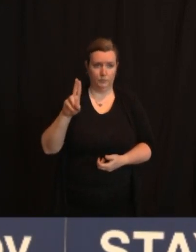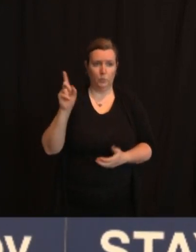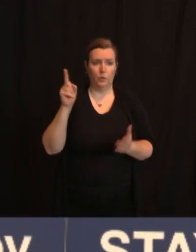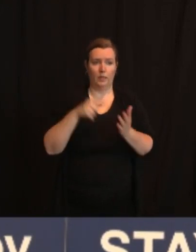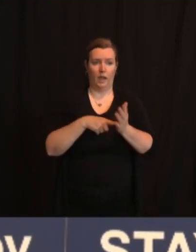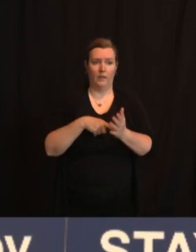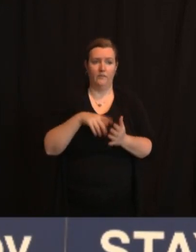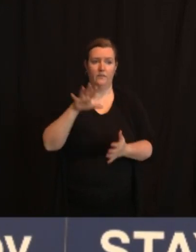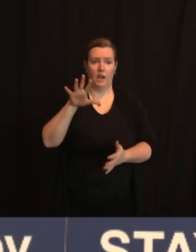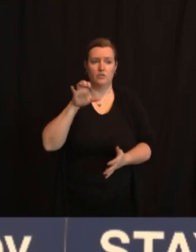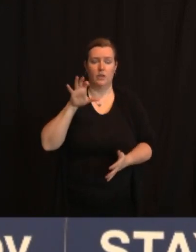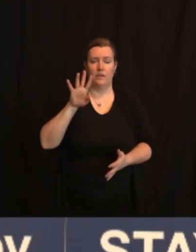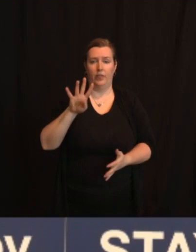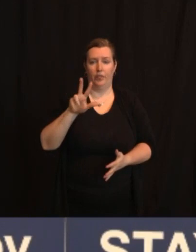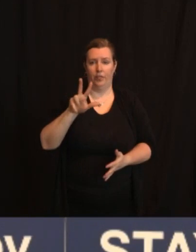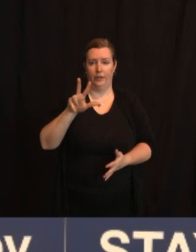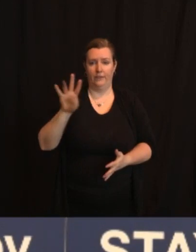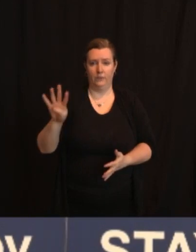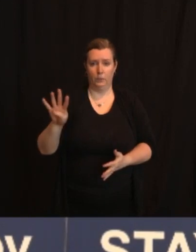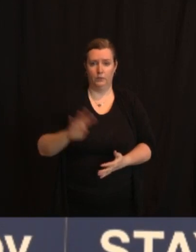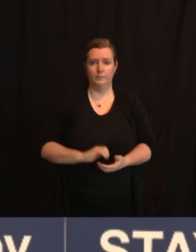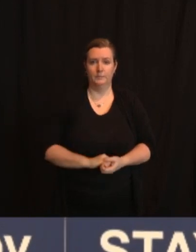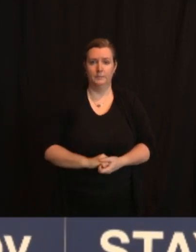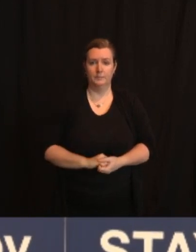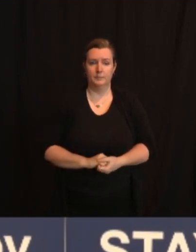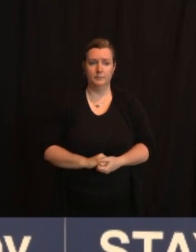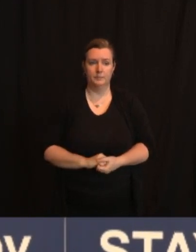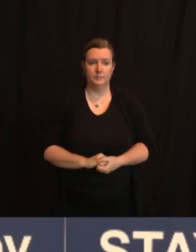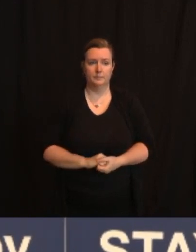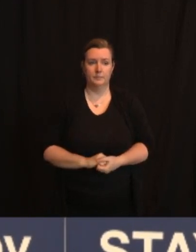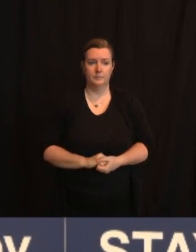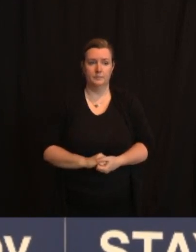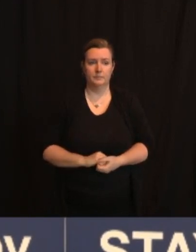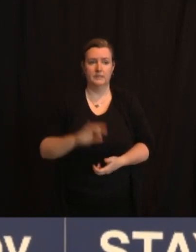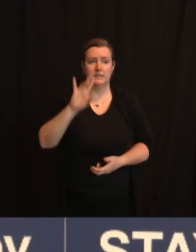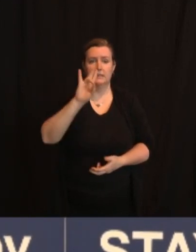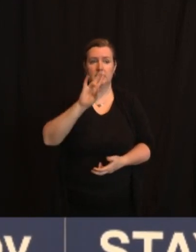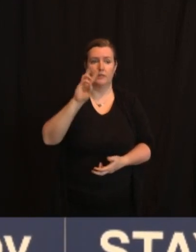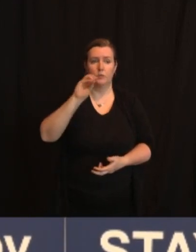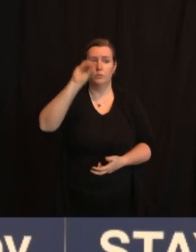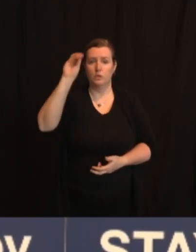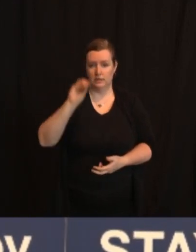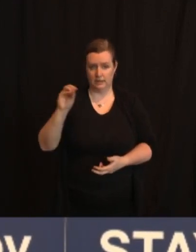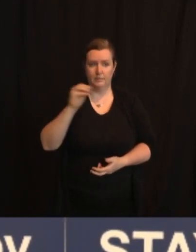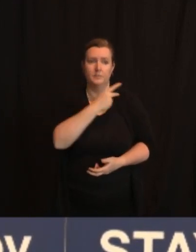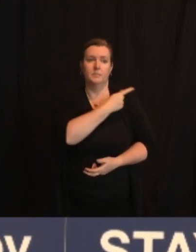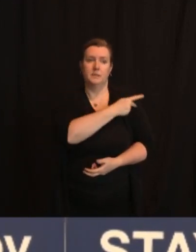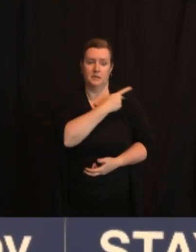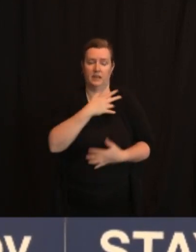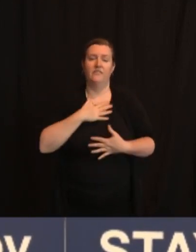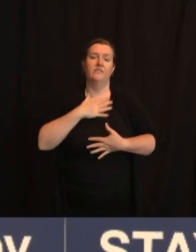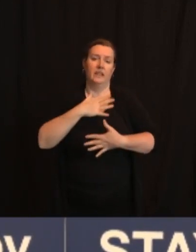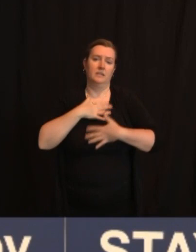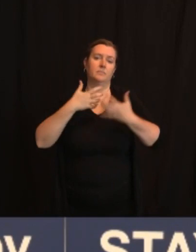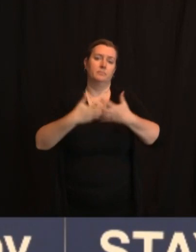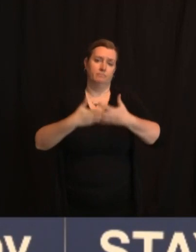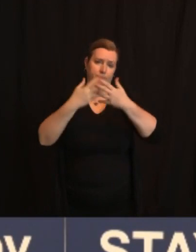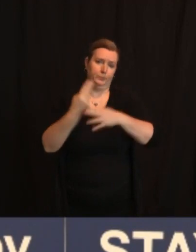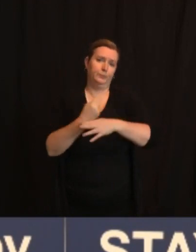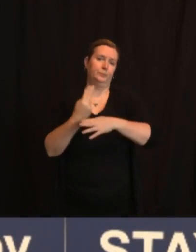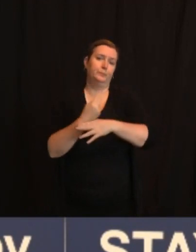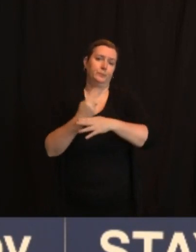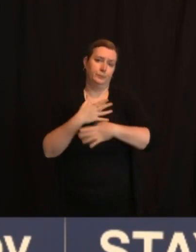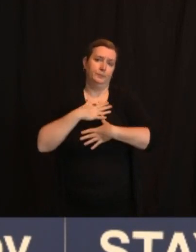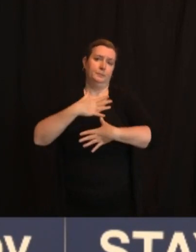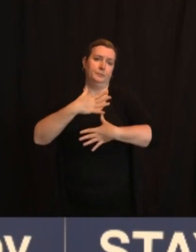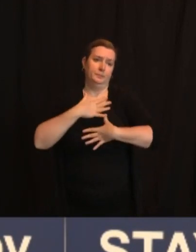critical care, and 76% of patients are on ventilators. Although hospitals have been declining